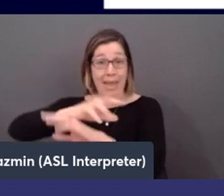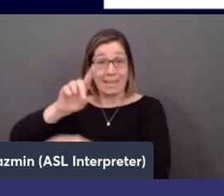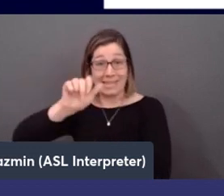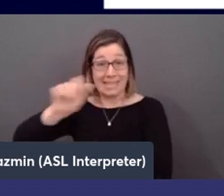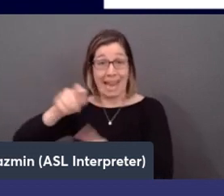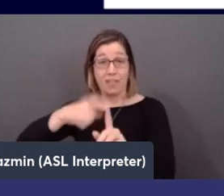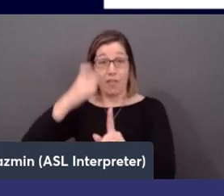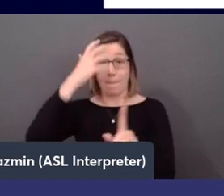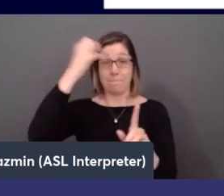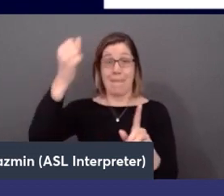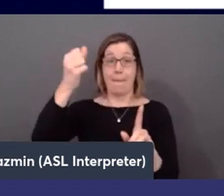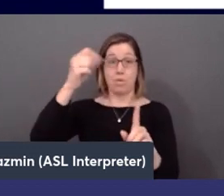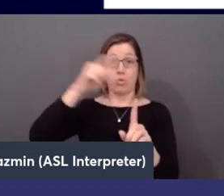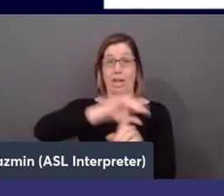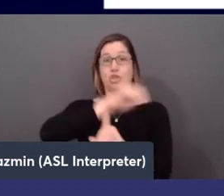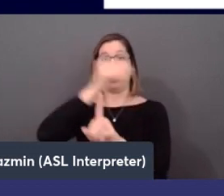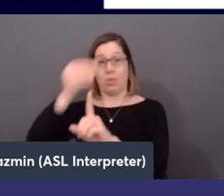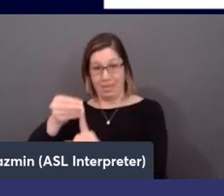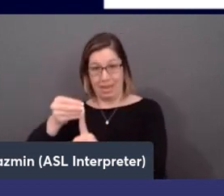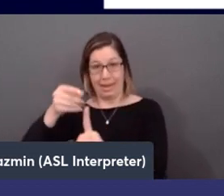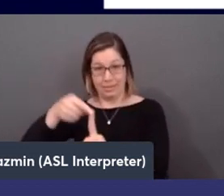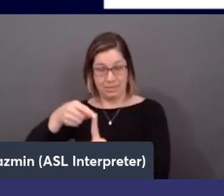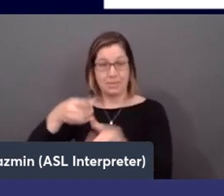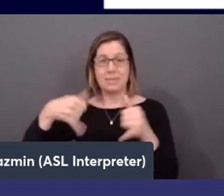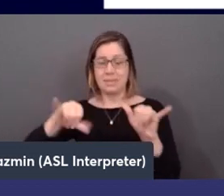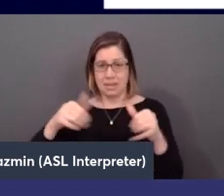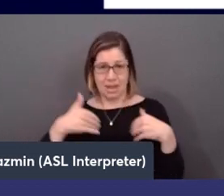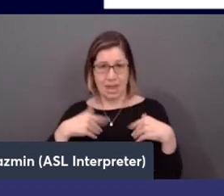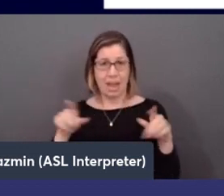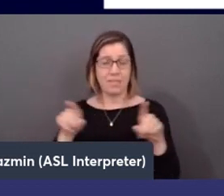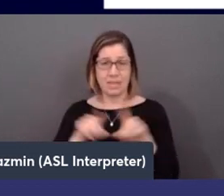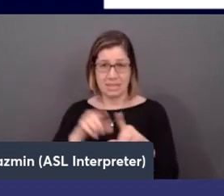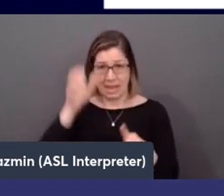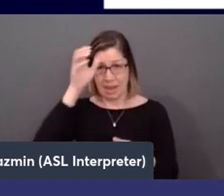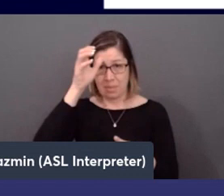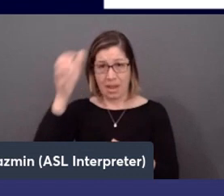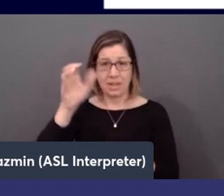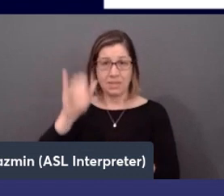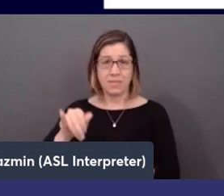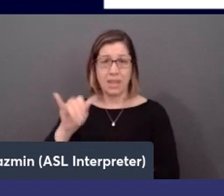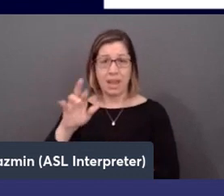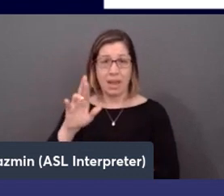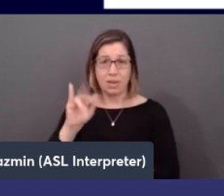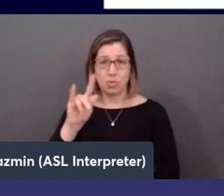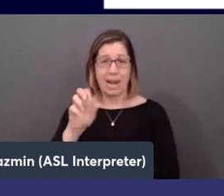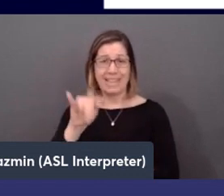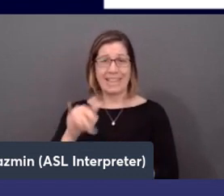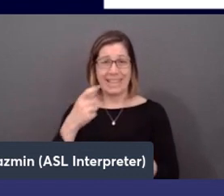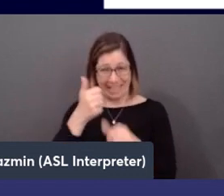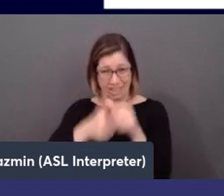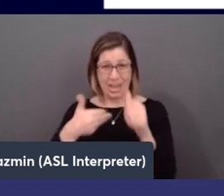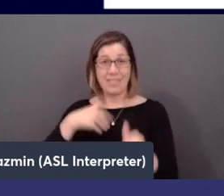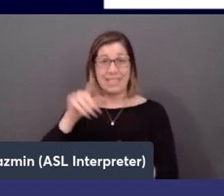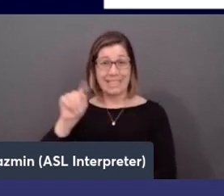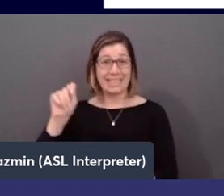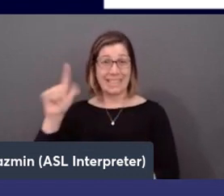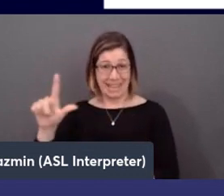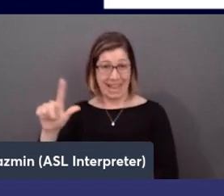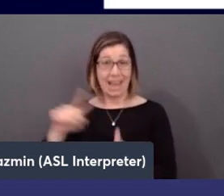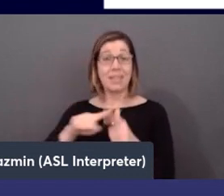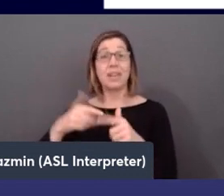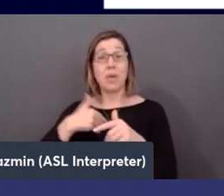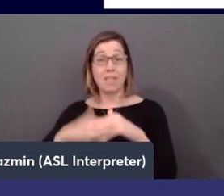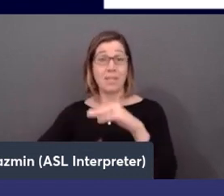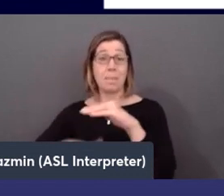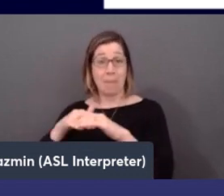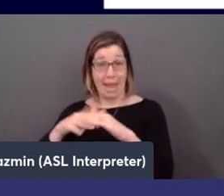for you. You still have the same concepts of the Redis keys, right? So they each have a TTL, and then you have the max memory eviction